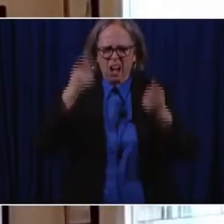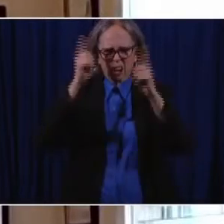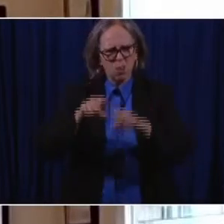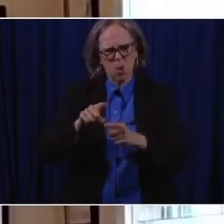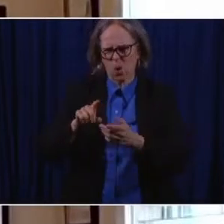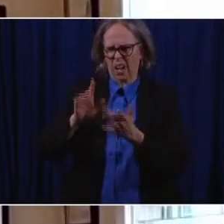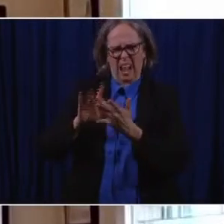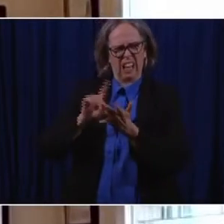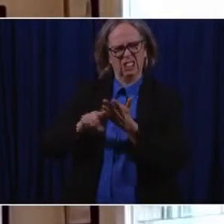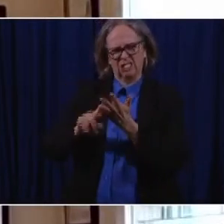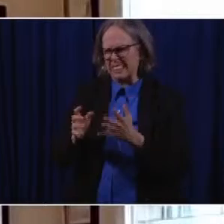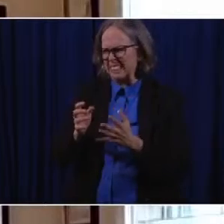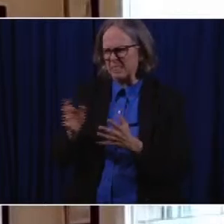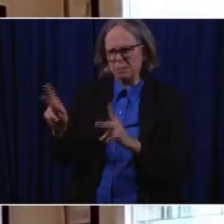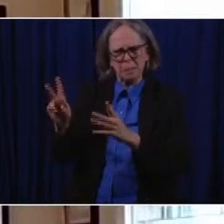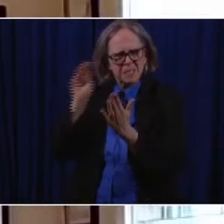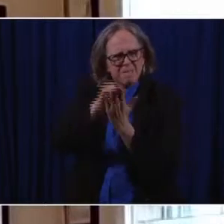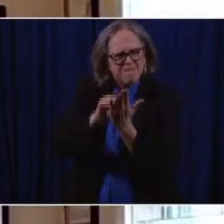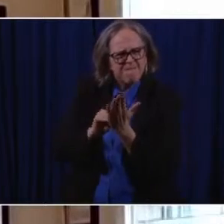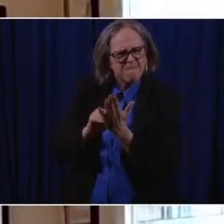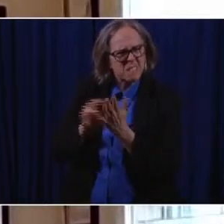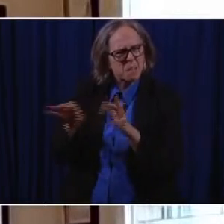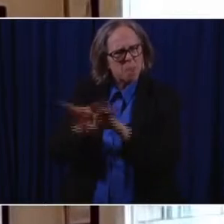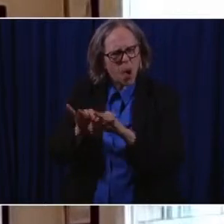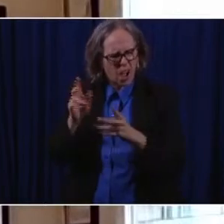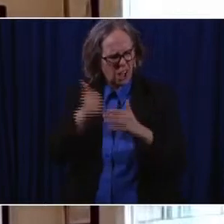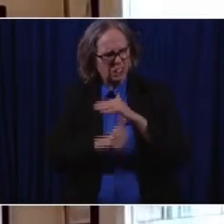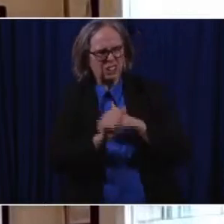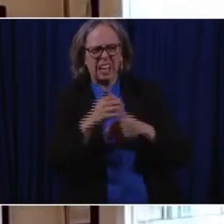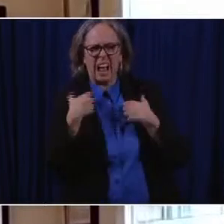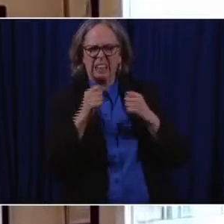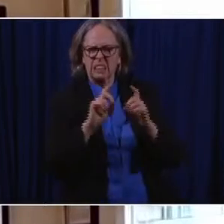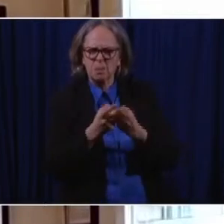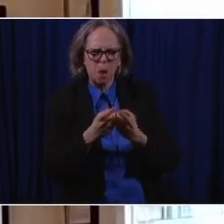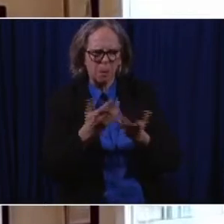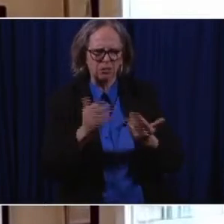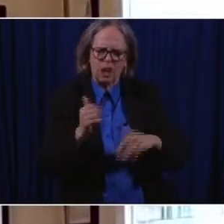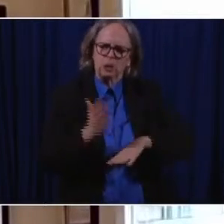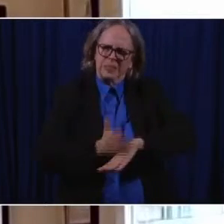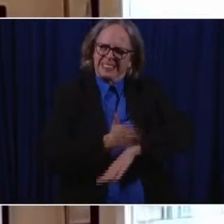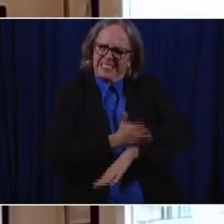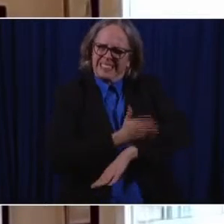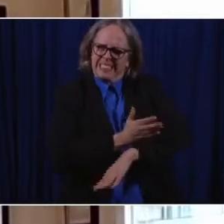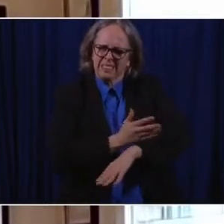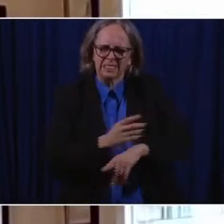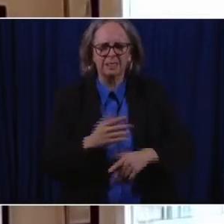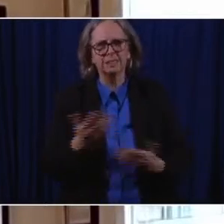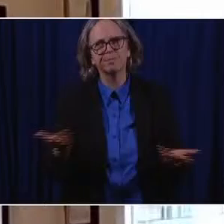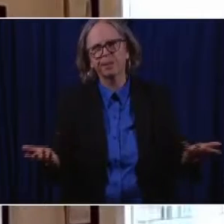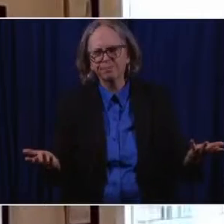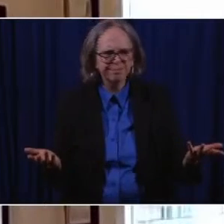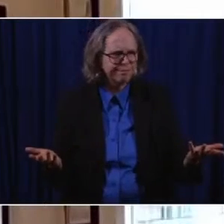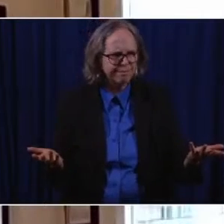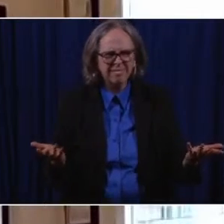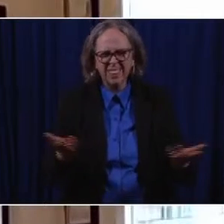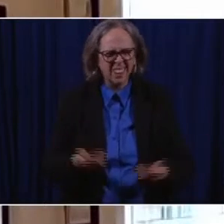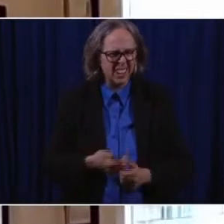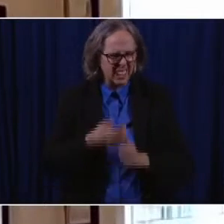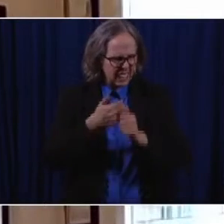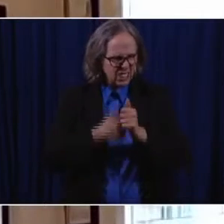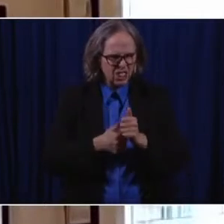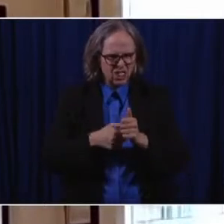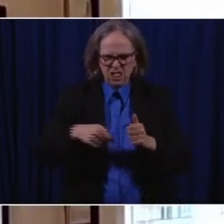outlined, to address further. In addition to that, each of us has a responsibility